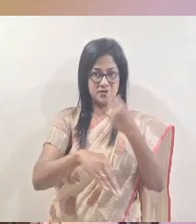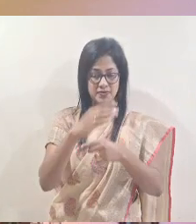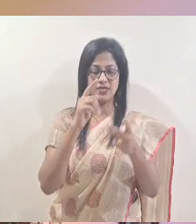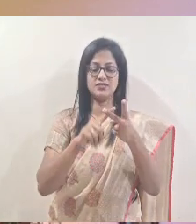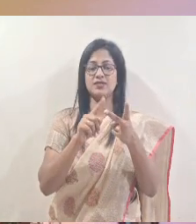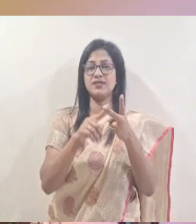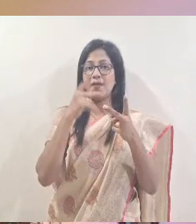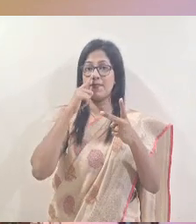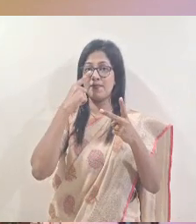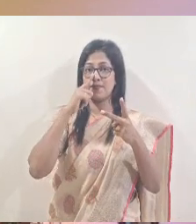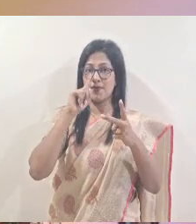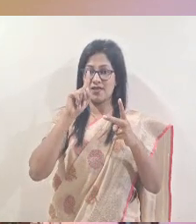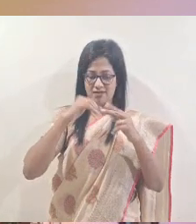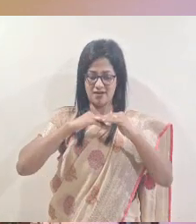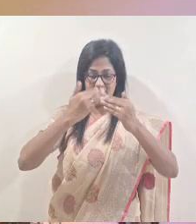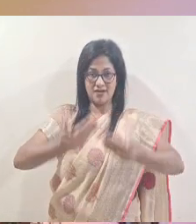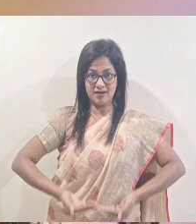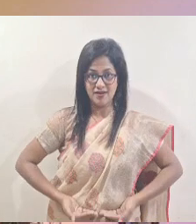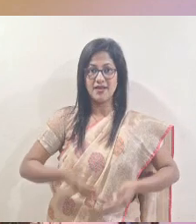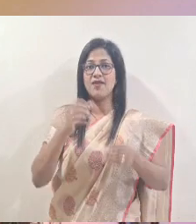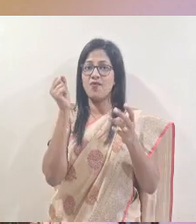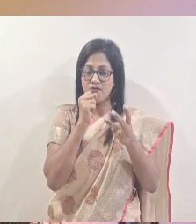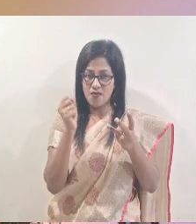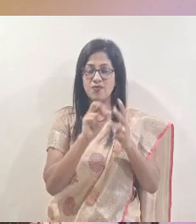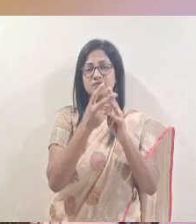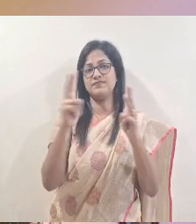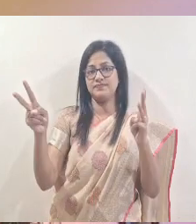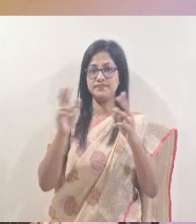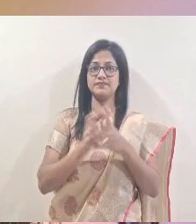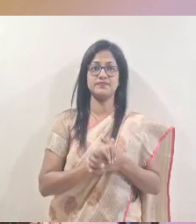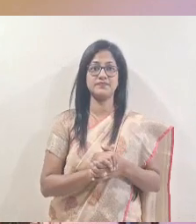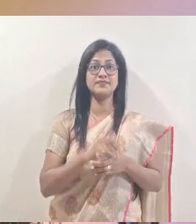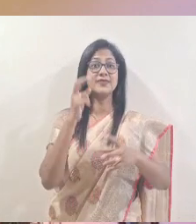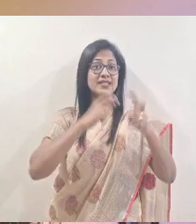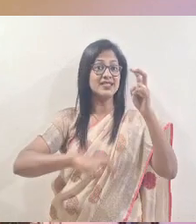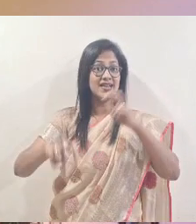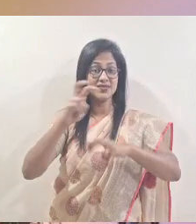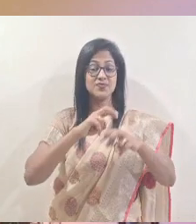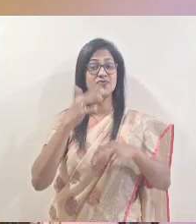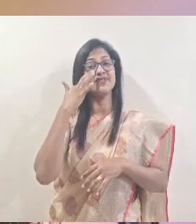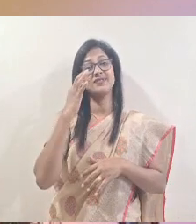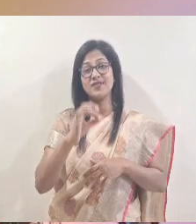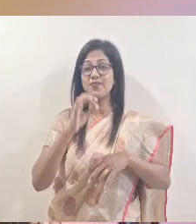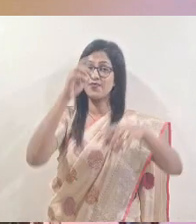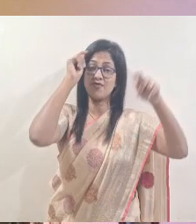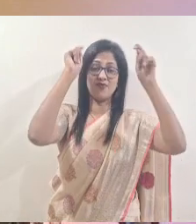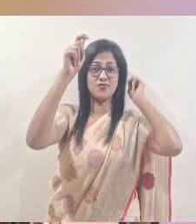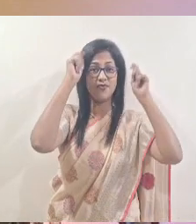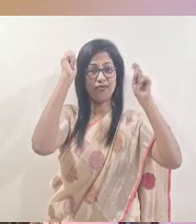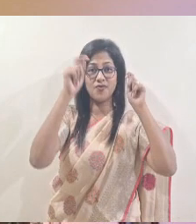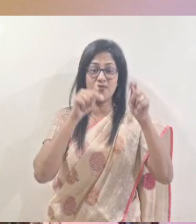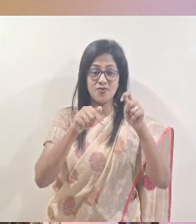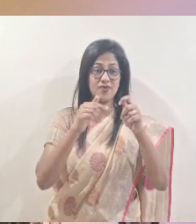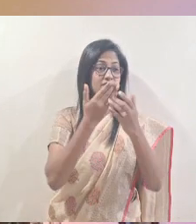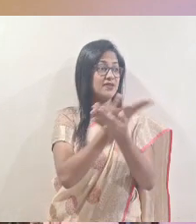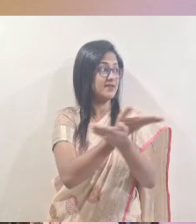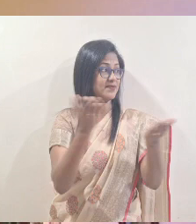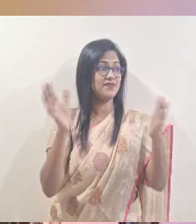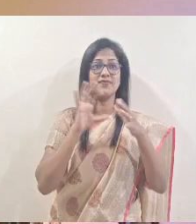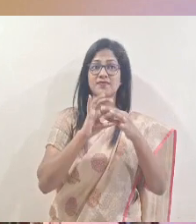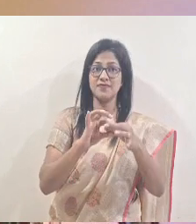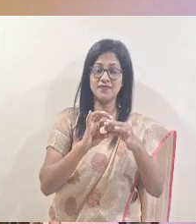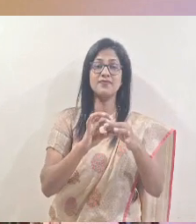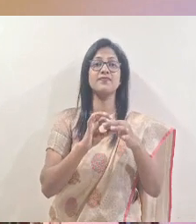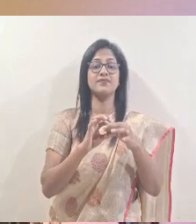disability, pregnant mothers, elderly persons, etc. So transportation has a crucial role in ensuring that everyone, irrespective